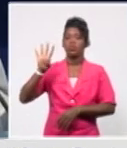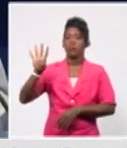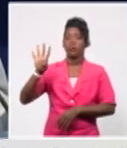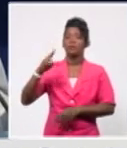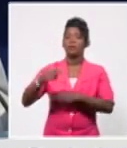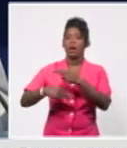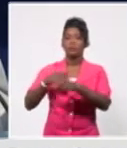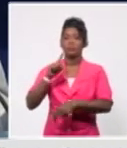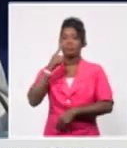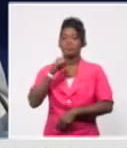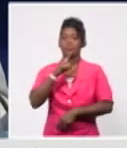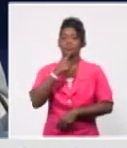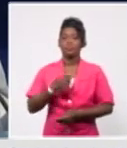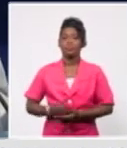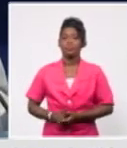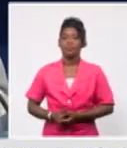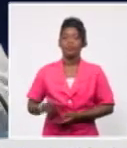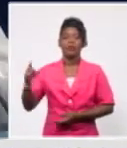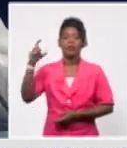imported.